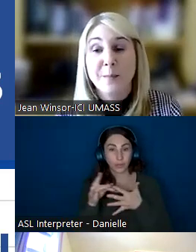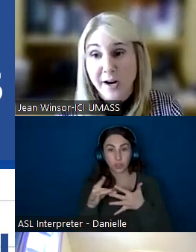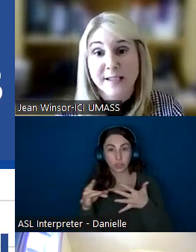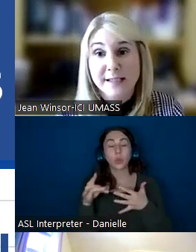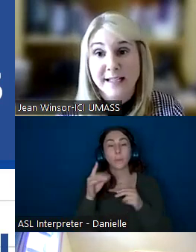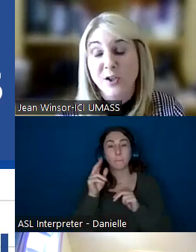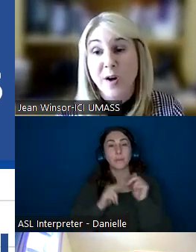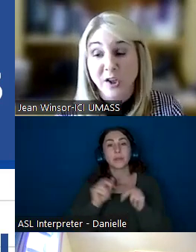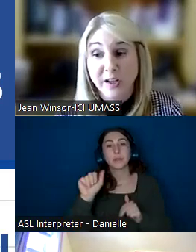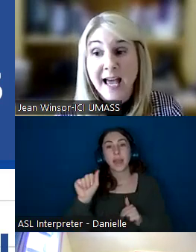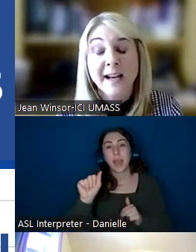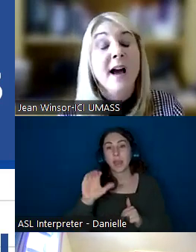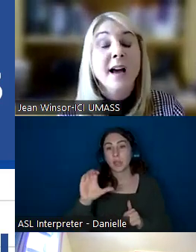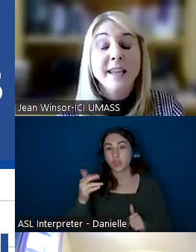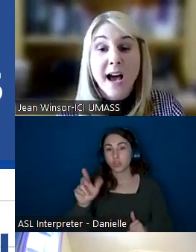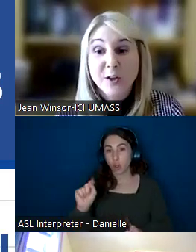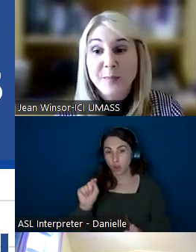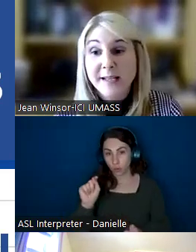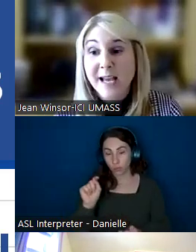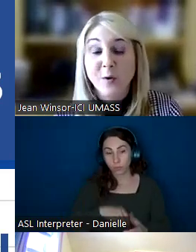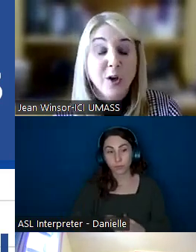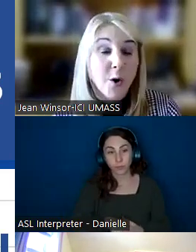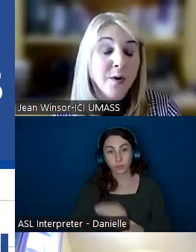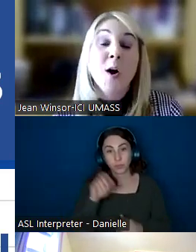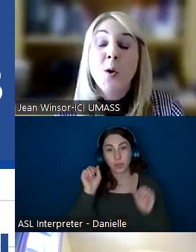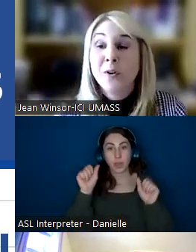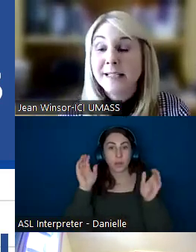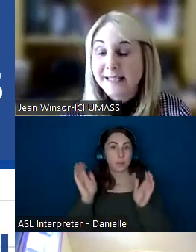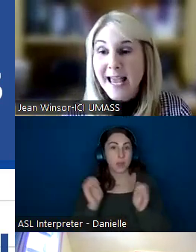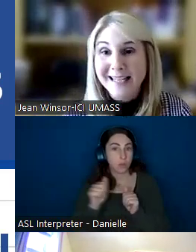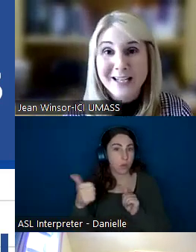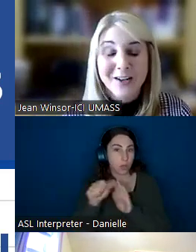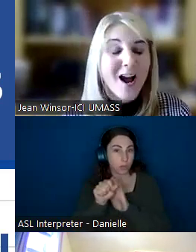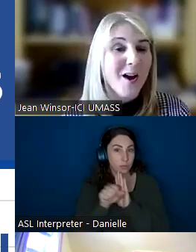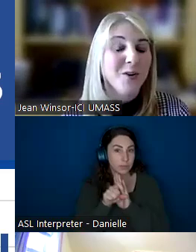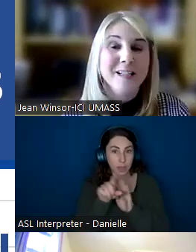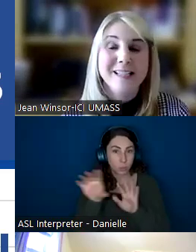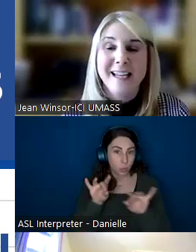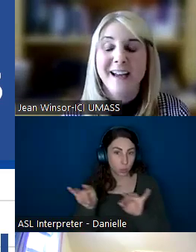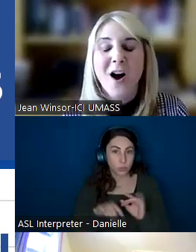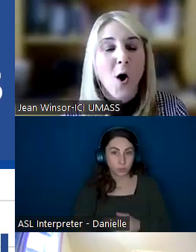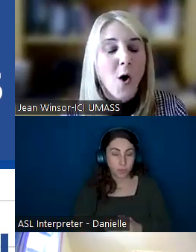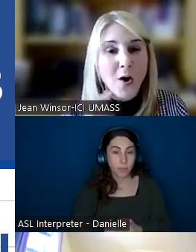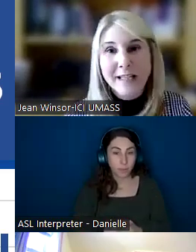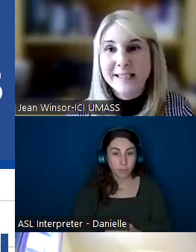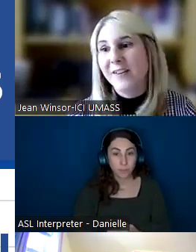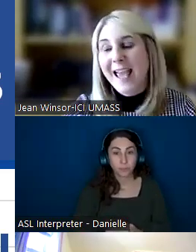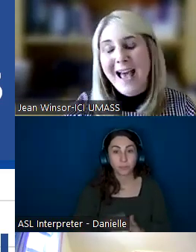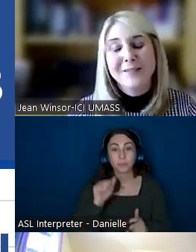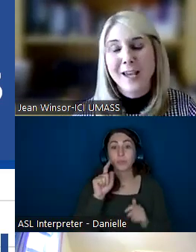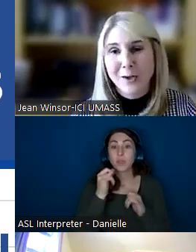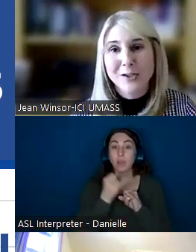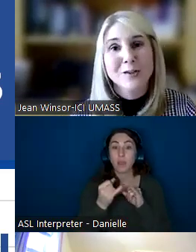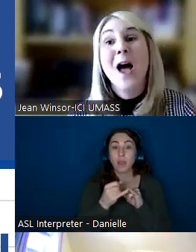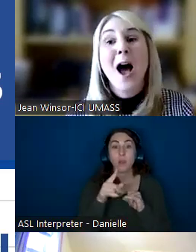chart comparison states that you want to look at. The other piece I will note, we're going to get to the end here. You're going to see a whole list of a